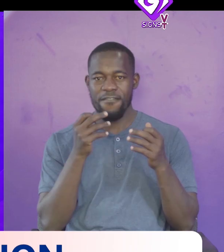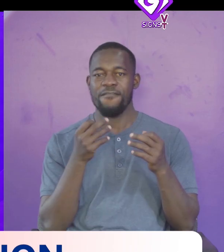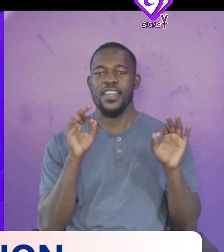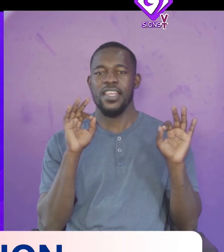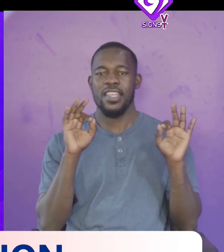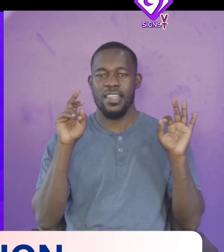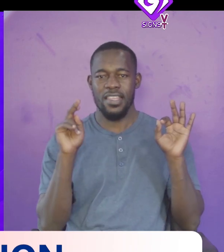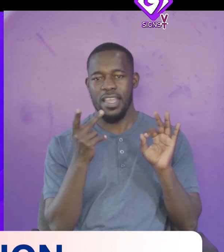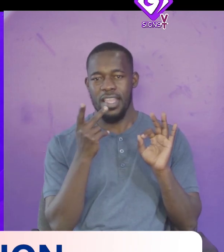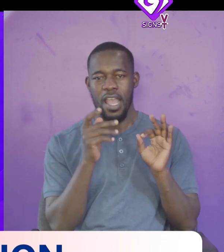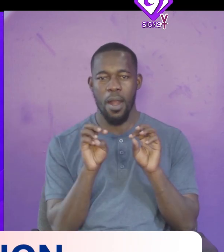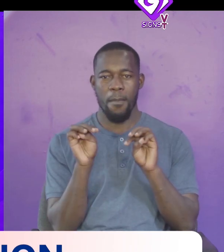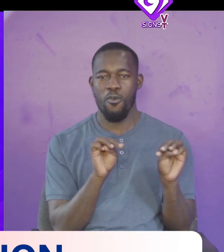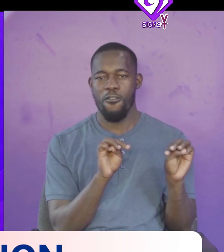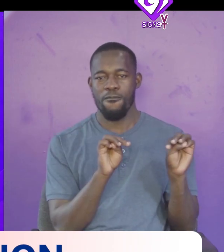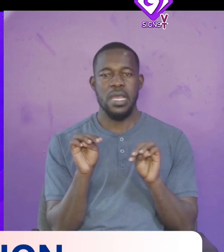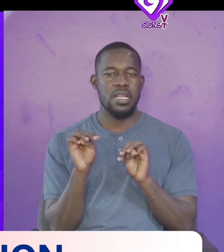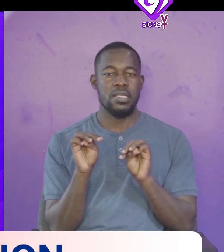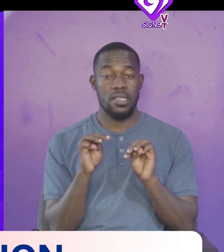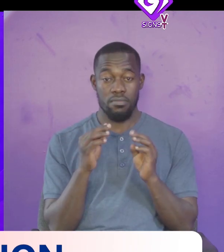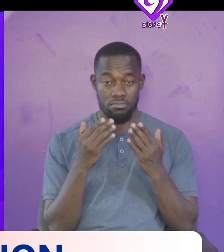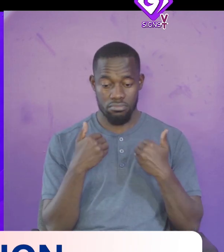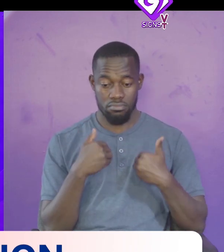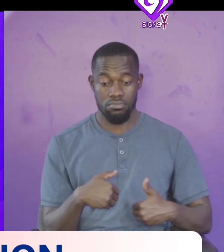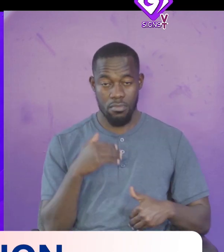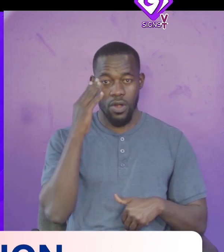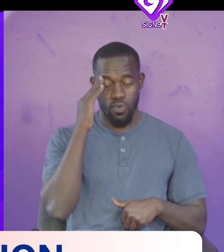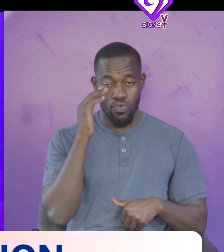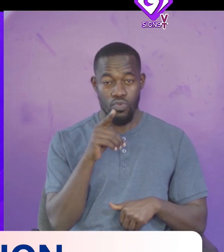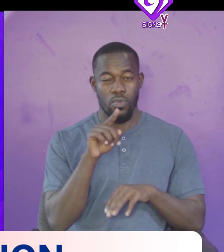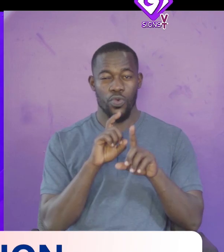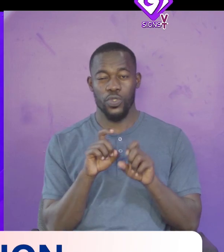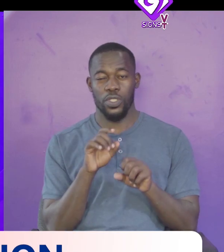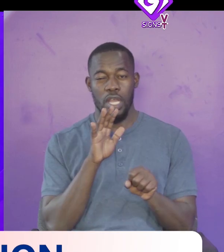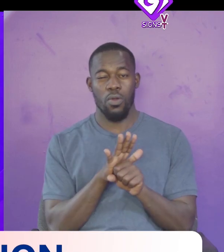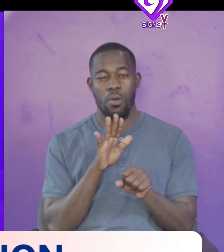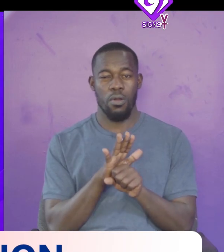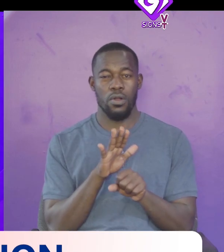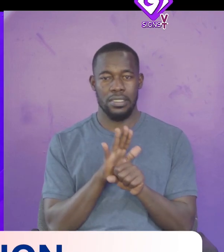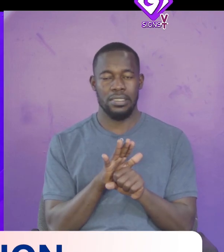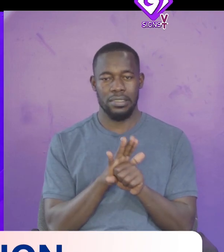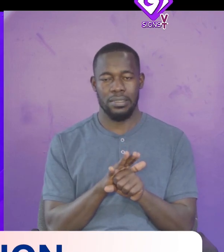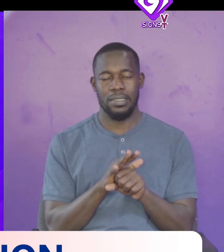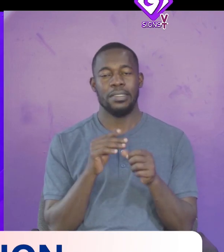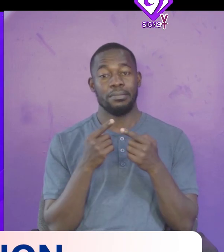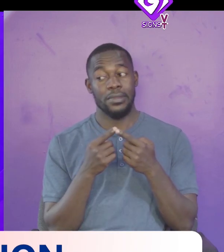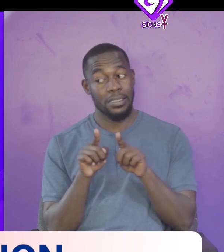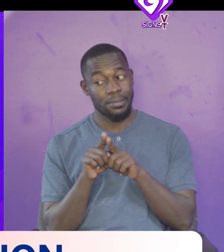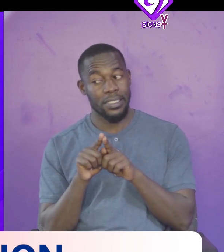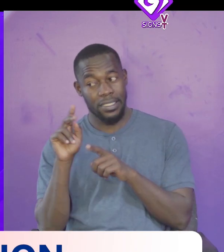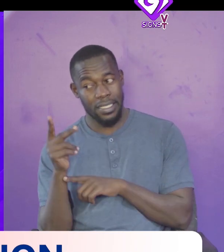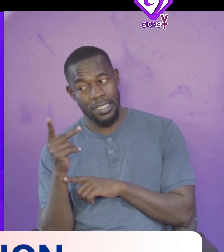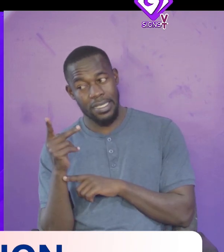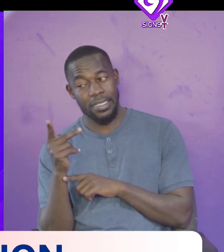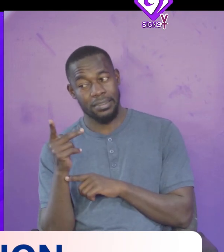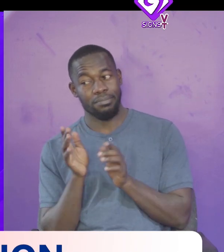but today we are talking about some of the ideas that Free Kenya seems to be having.